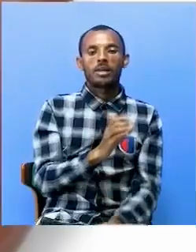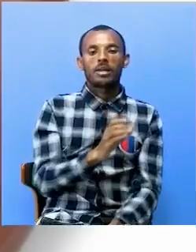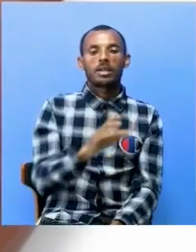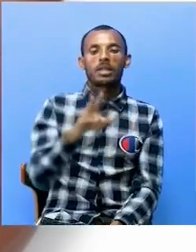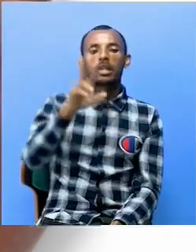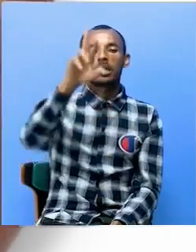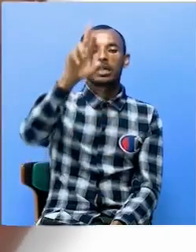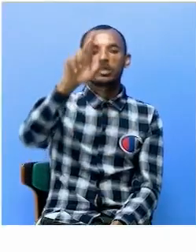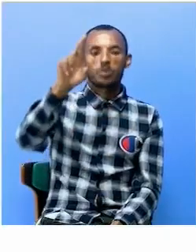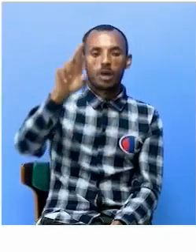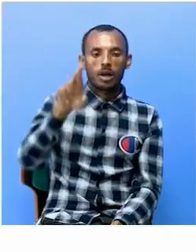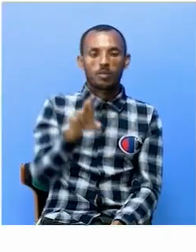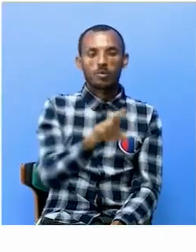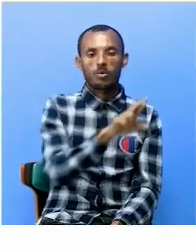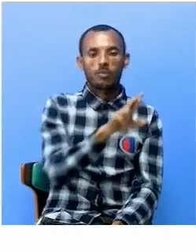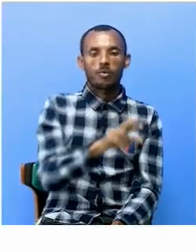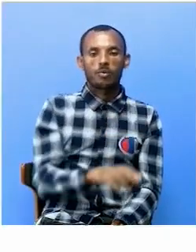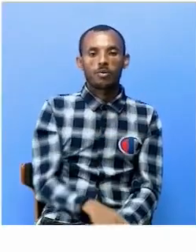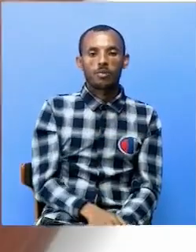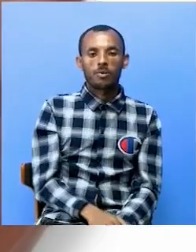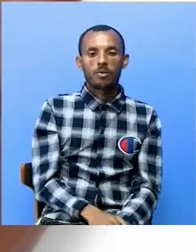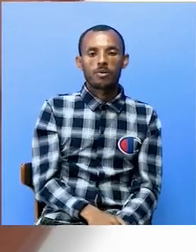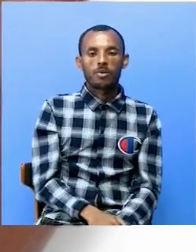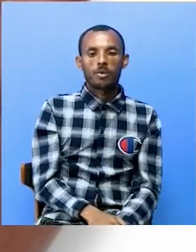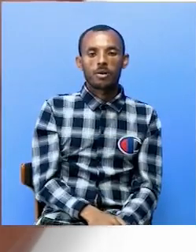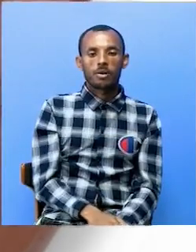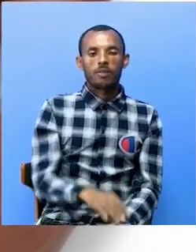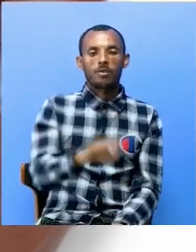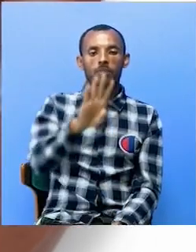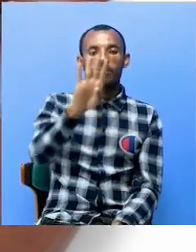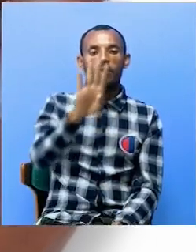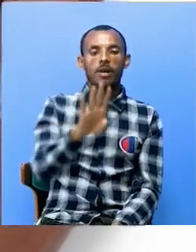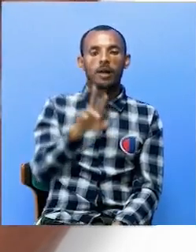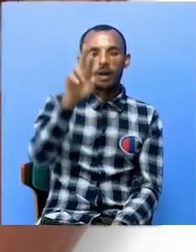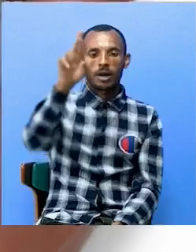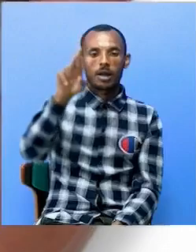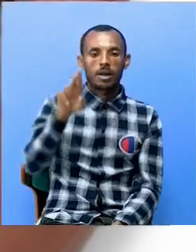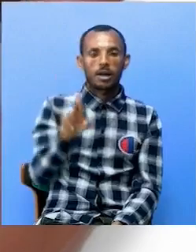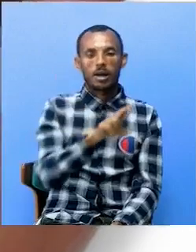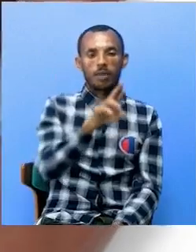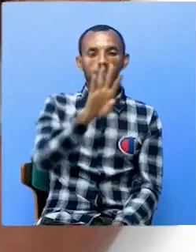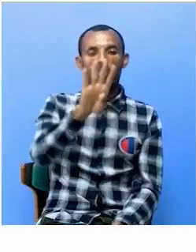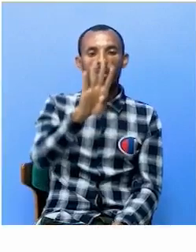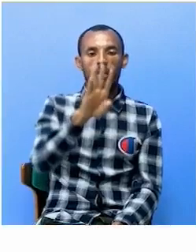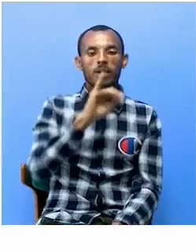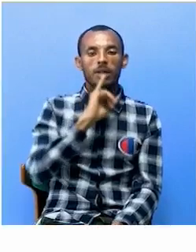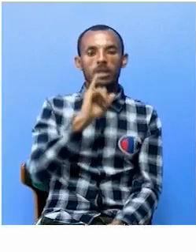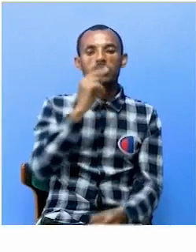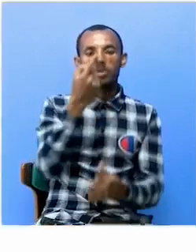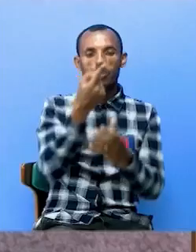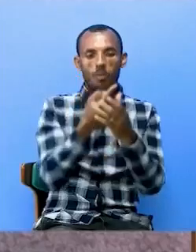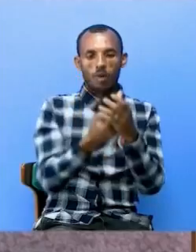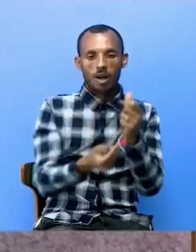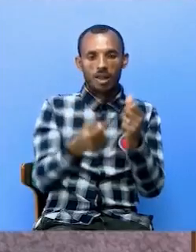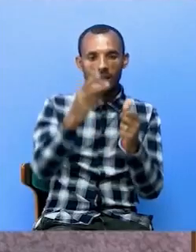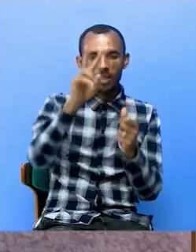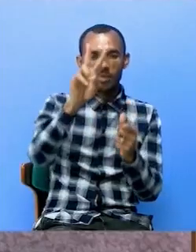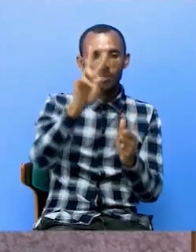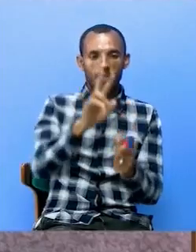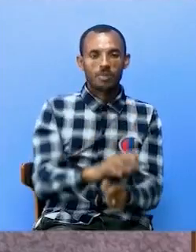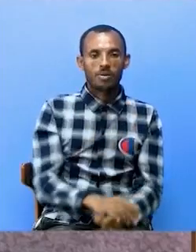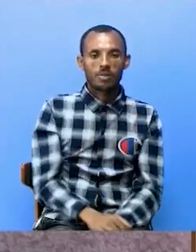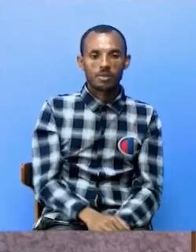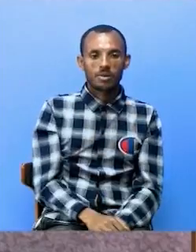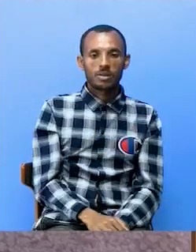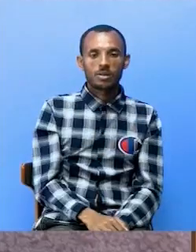of radical 4, radical 4 is only 2.